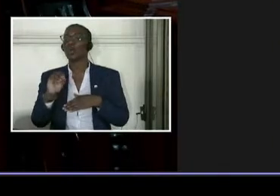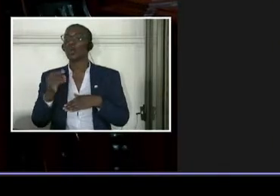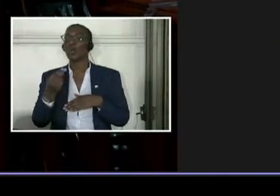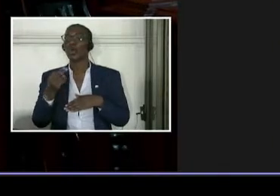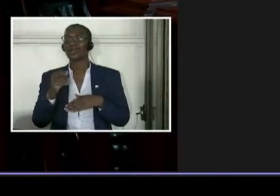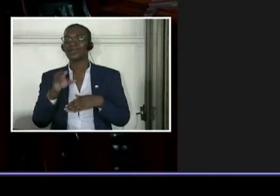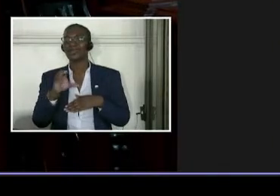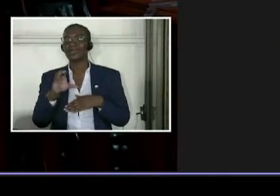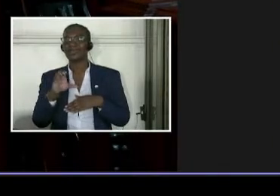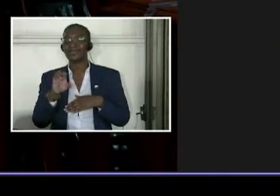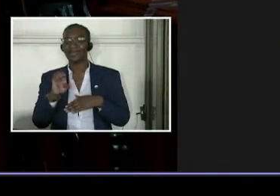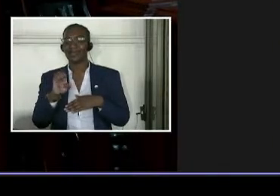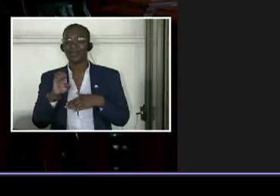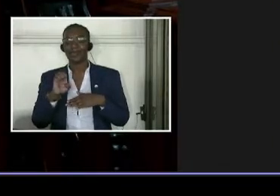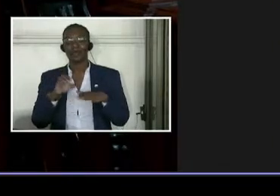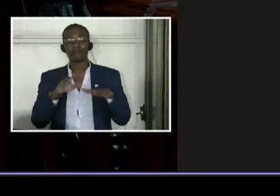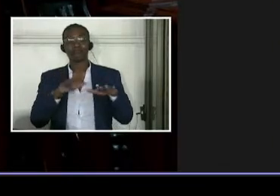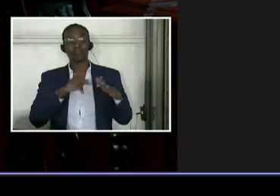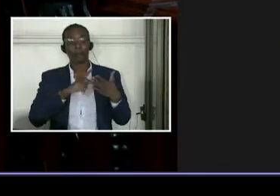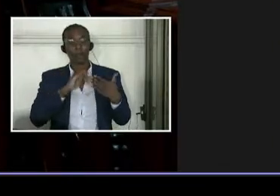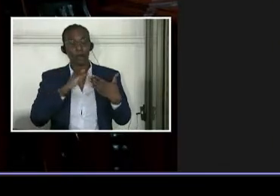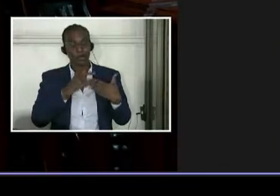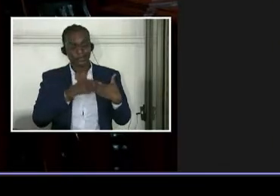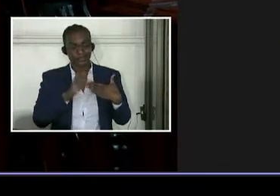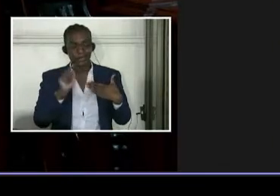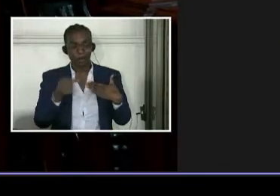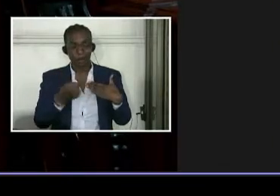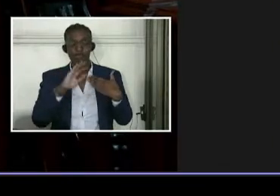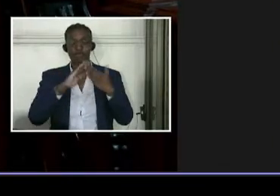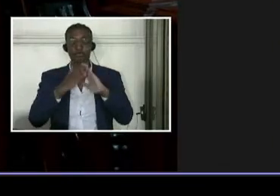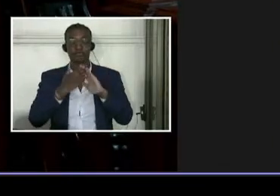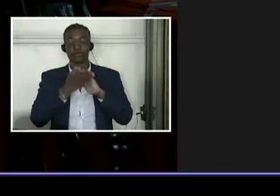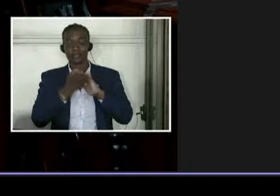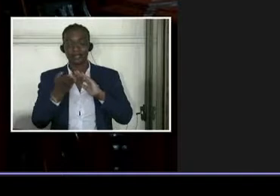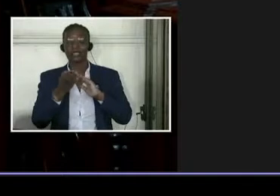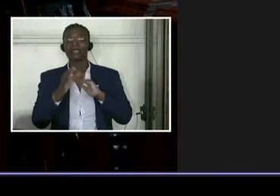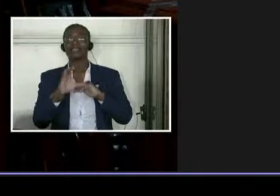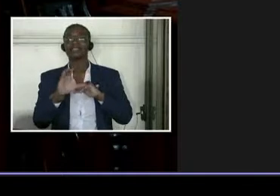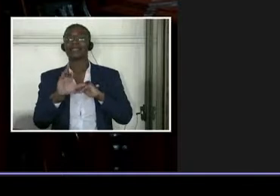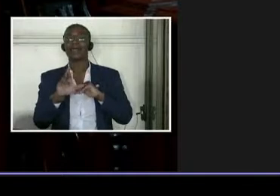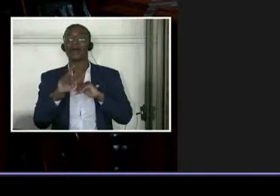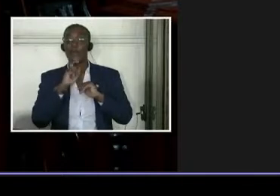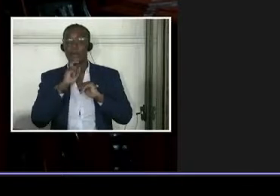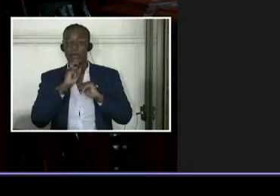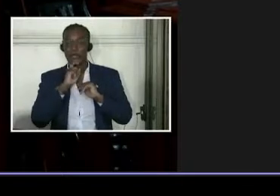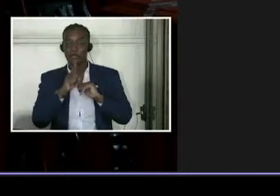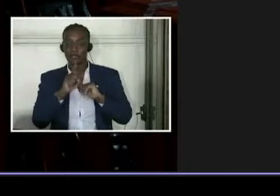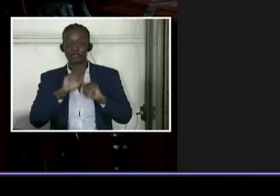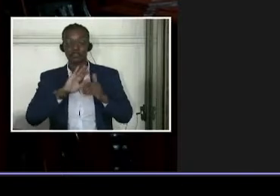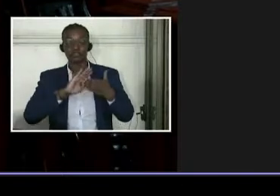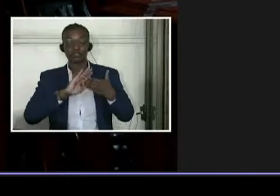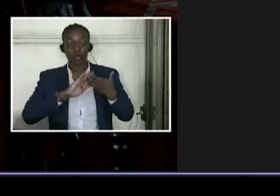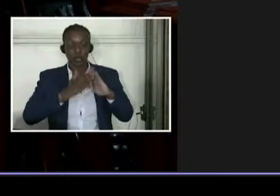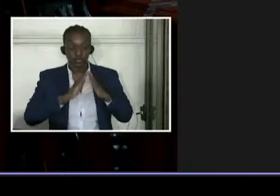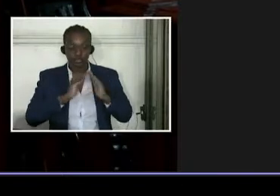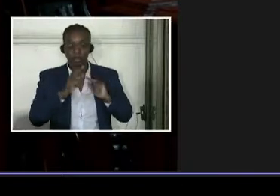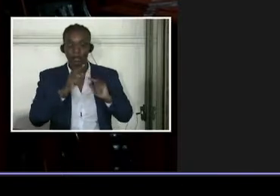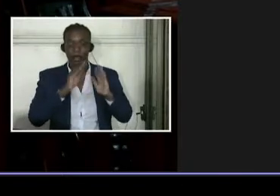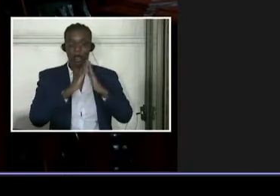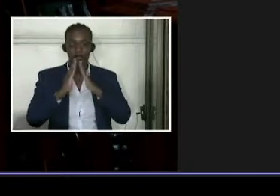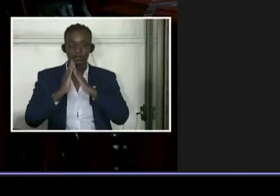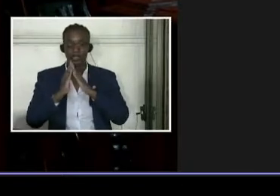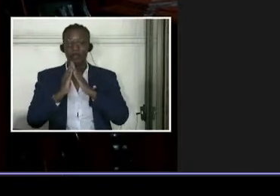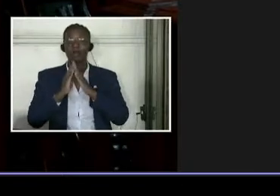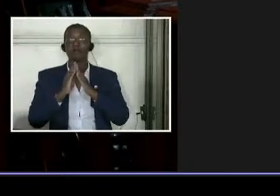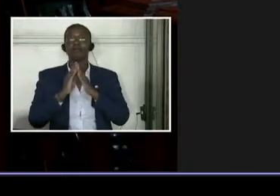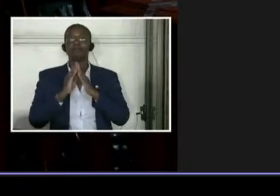Housing Development Project, N11 Community Residential Unit CRUs, and Hospital Street Social Housing Project with a total